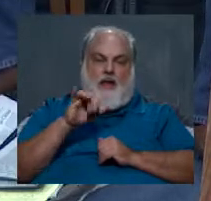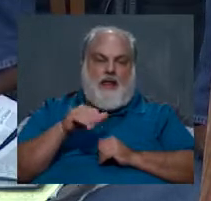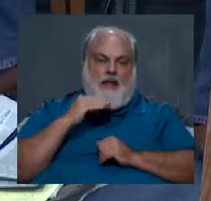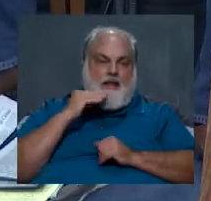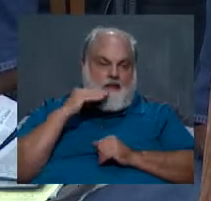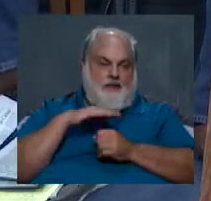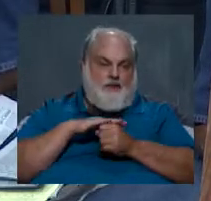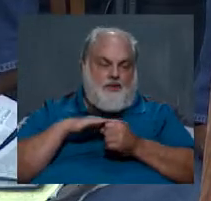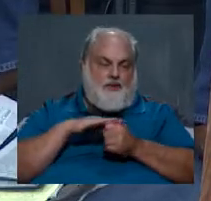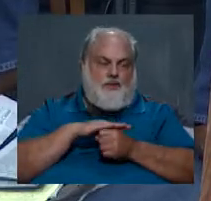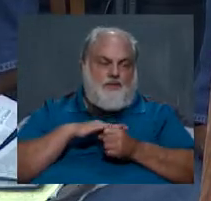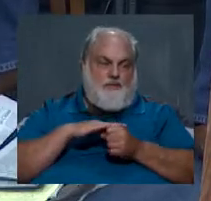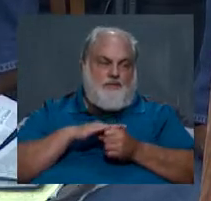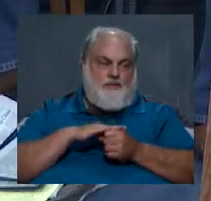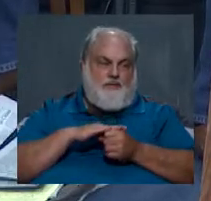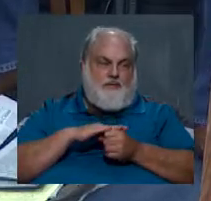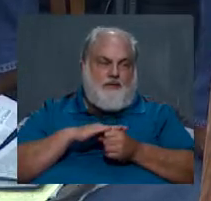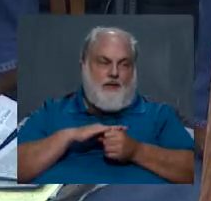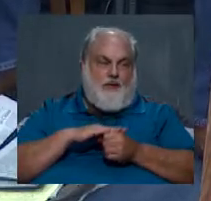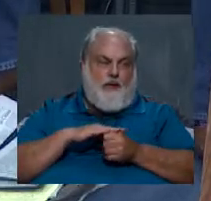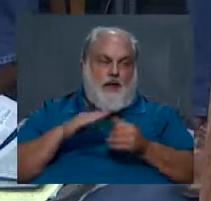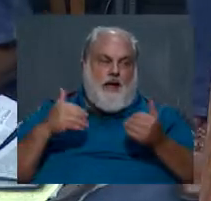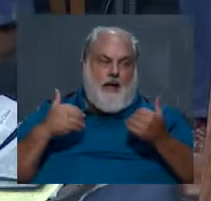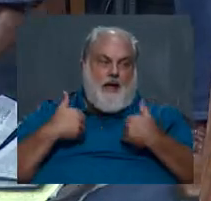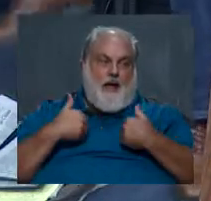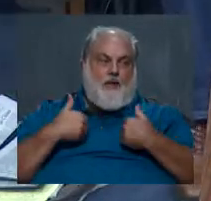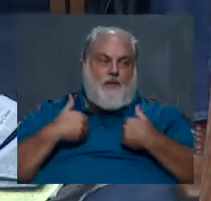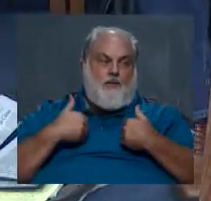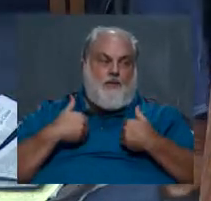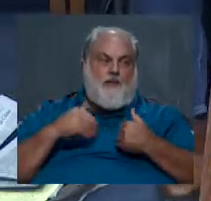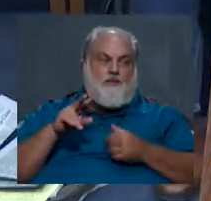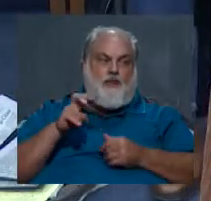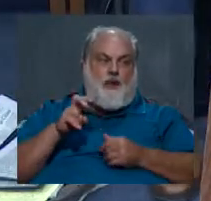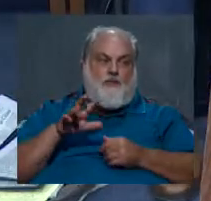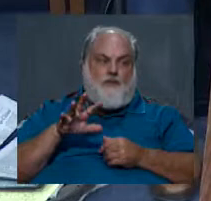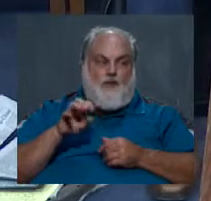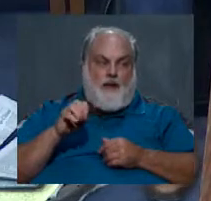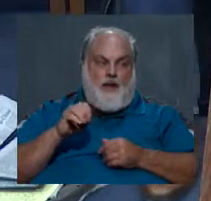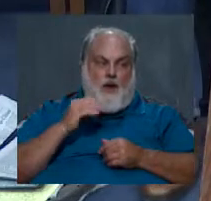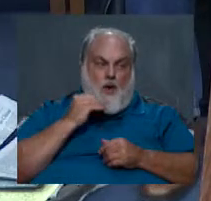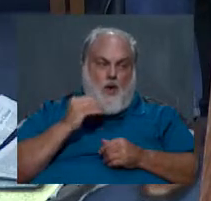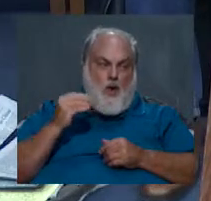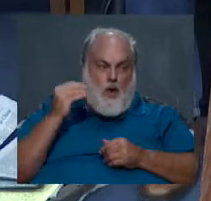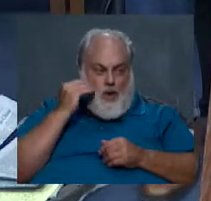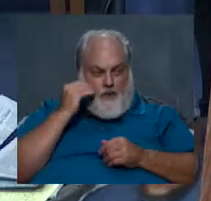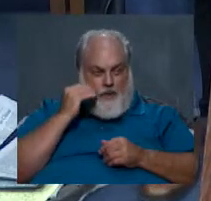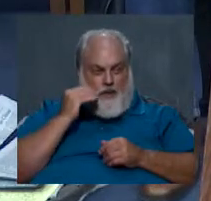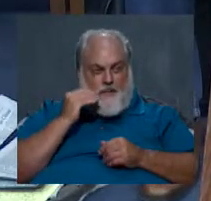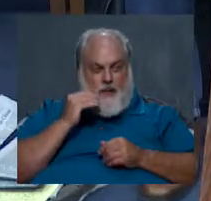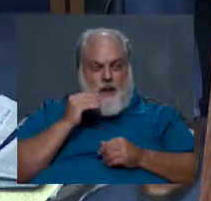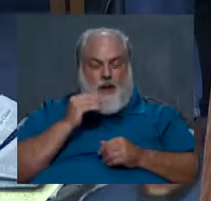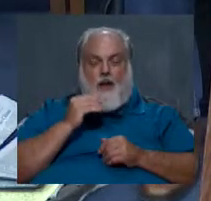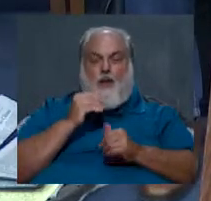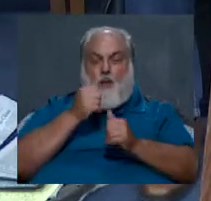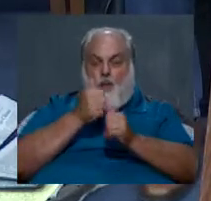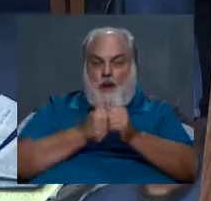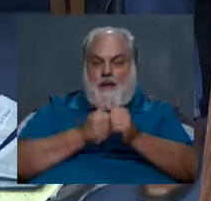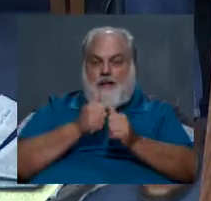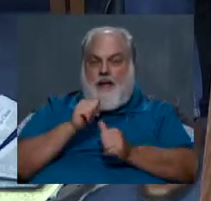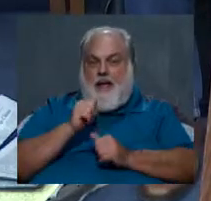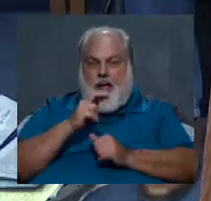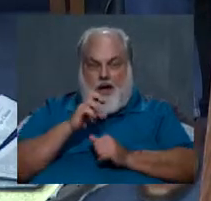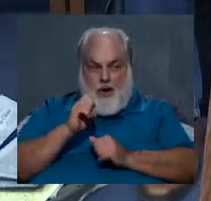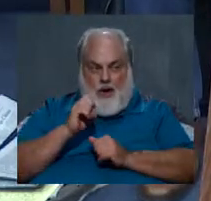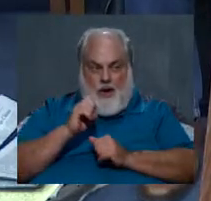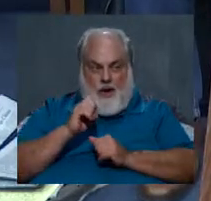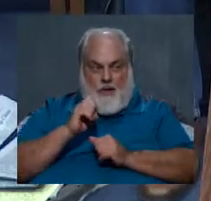250 acres, and we have about 240 households, so the quick math is obviously about a household per acre. So I'm